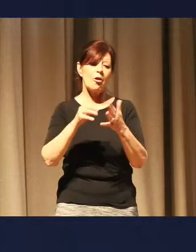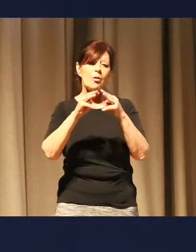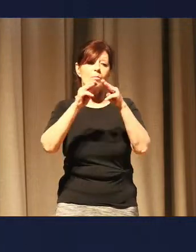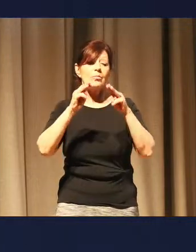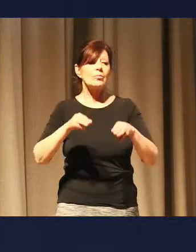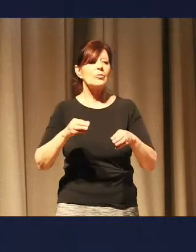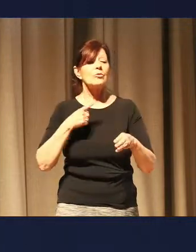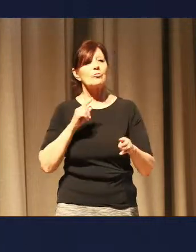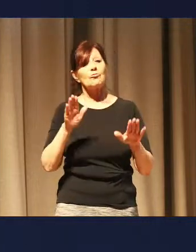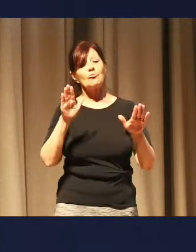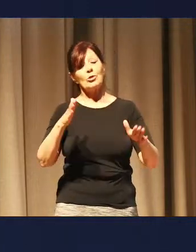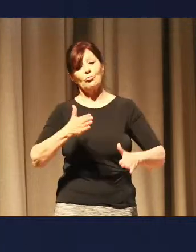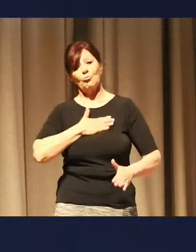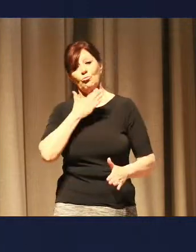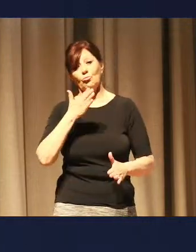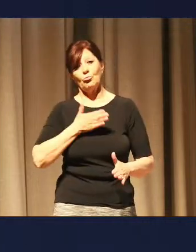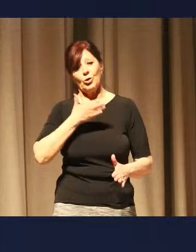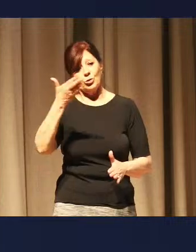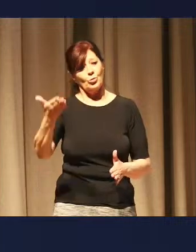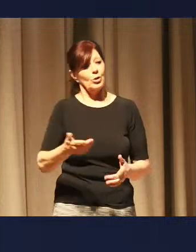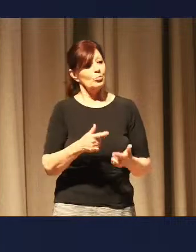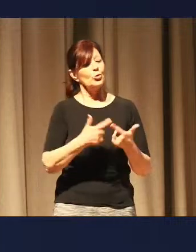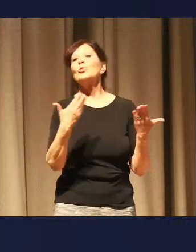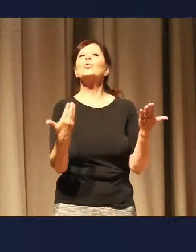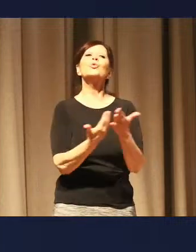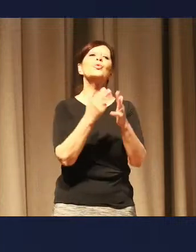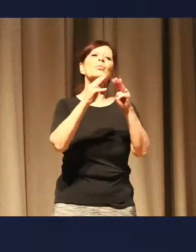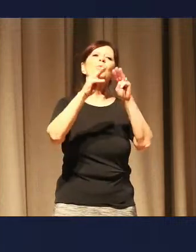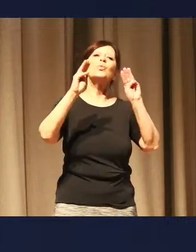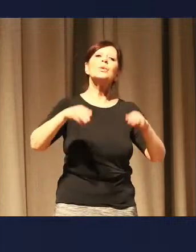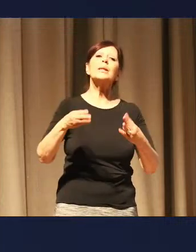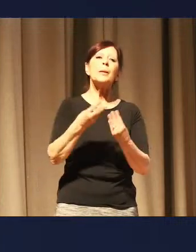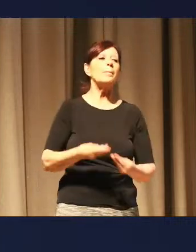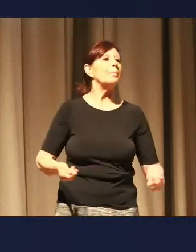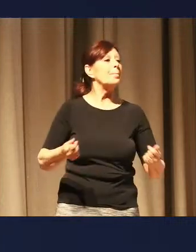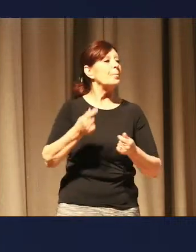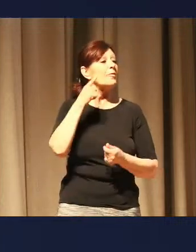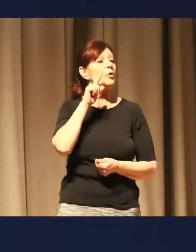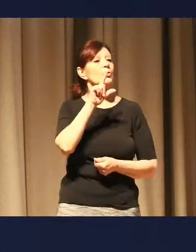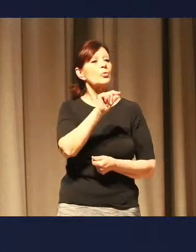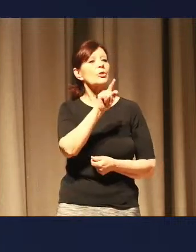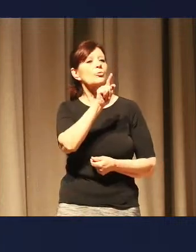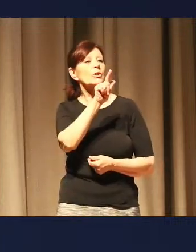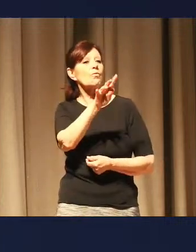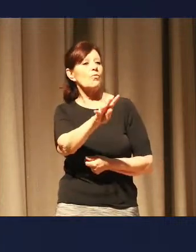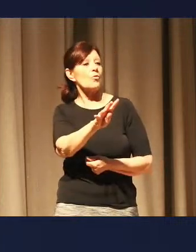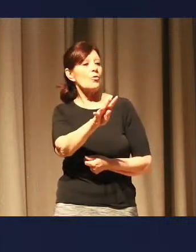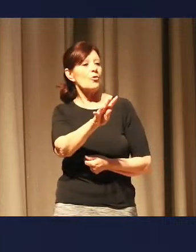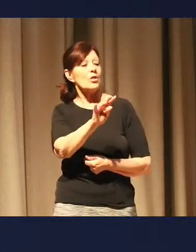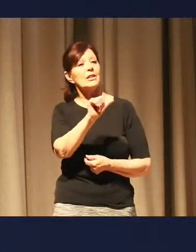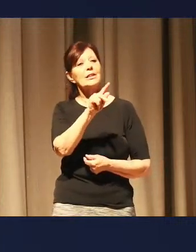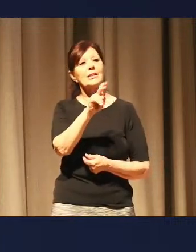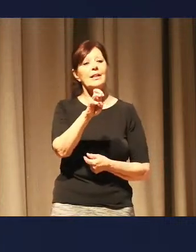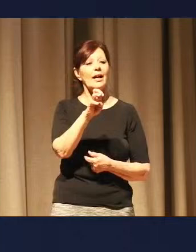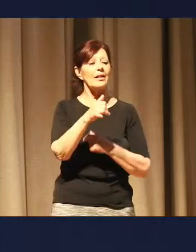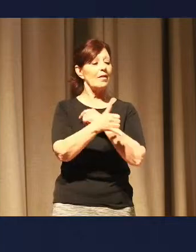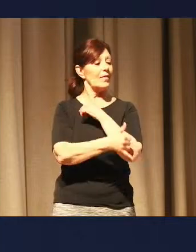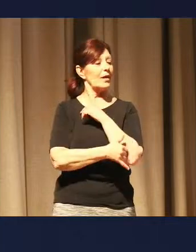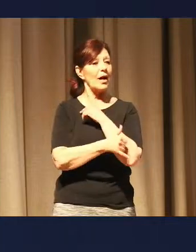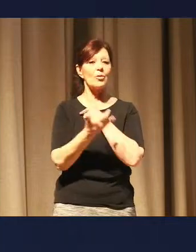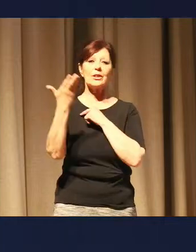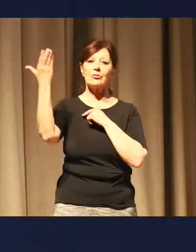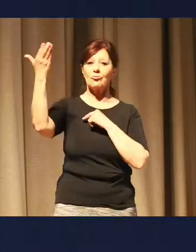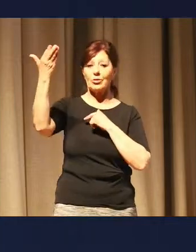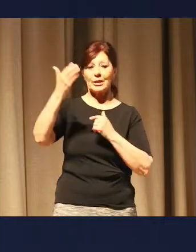brings us great joy to welcome you to our new museum campus for the 2024 State of County